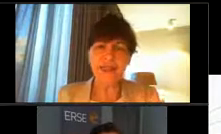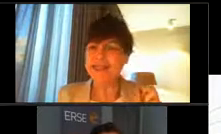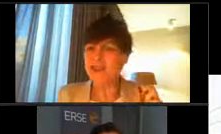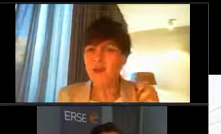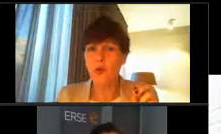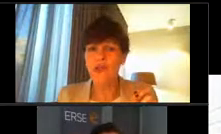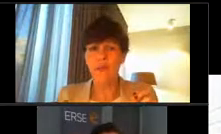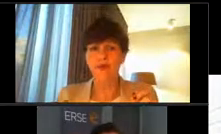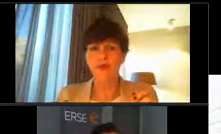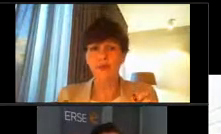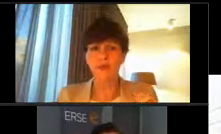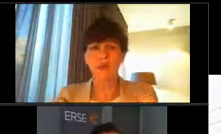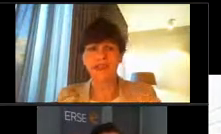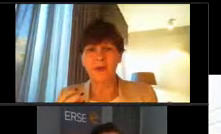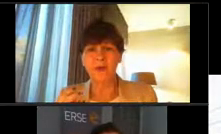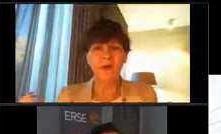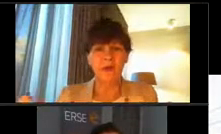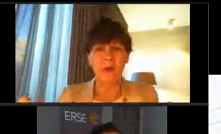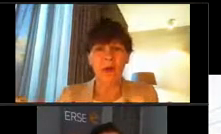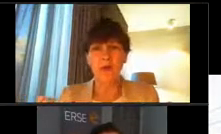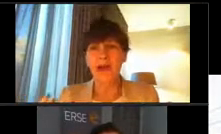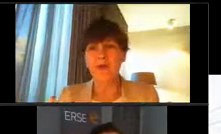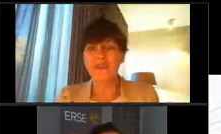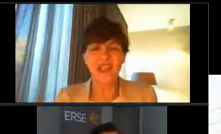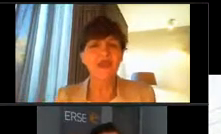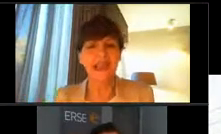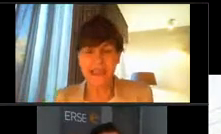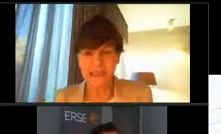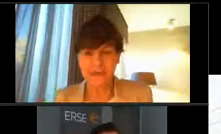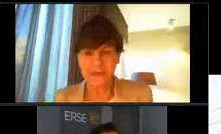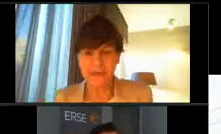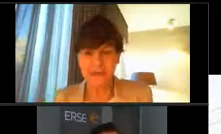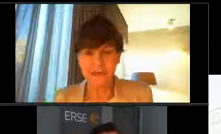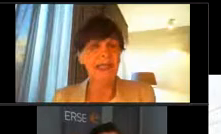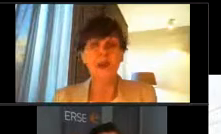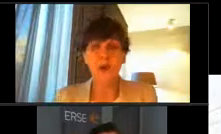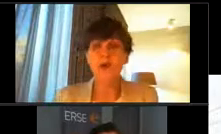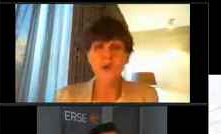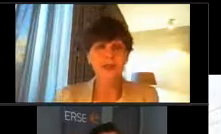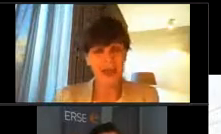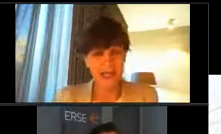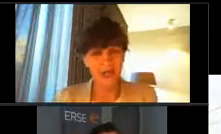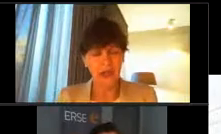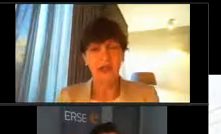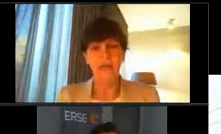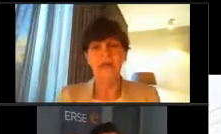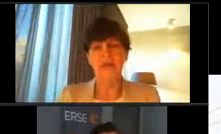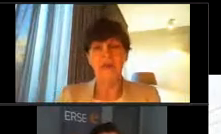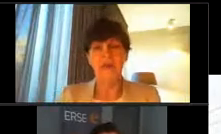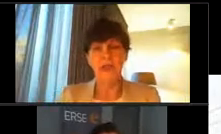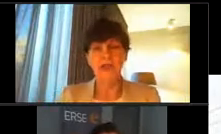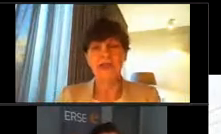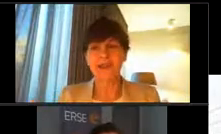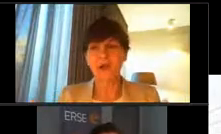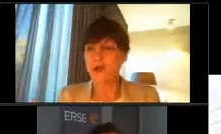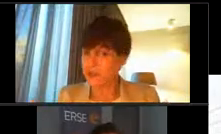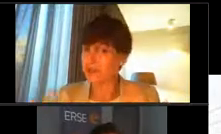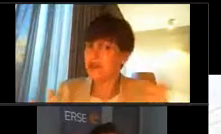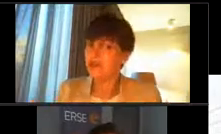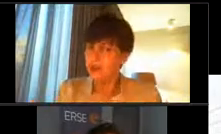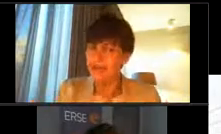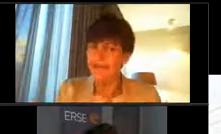digital divide, it's not only about the people who are not digital natives, it's also about age. Because when you're